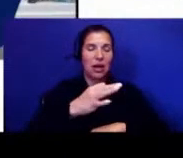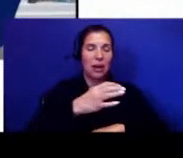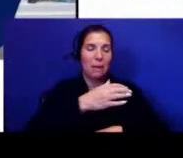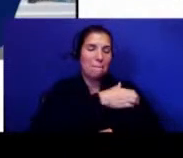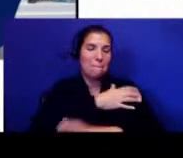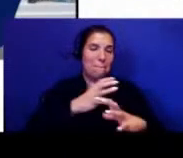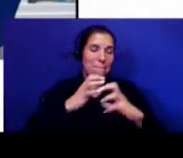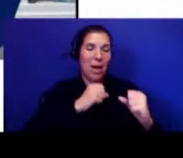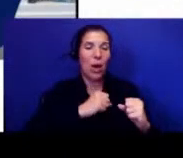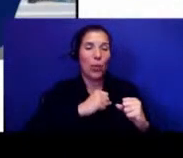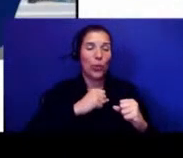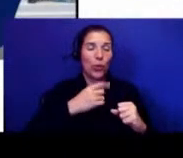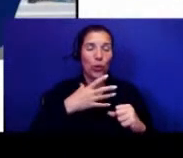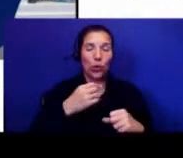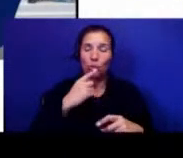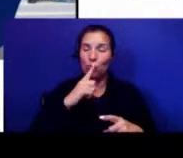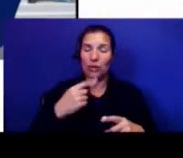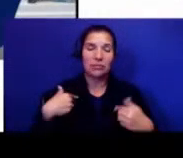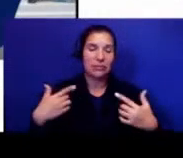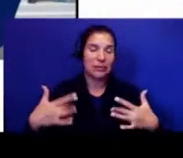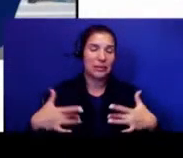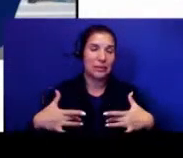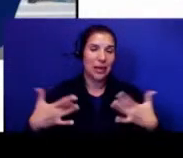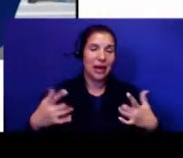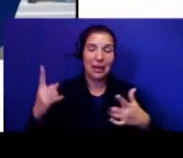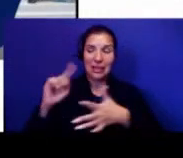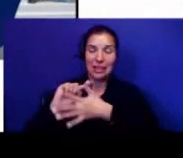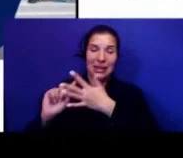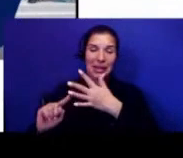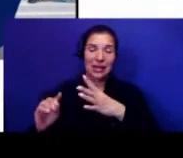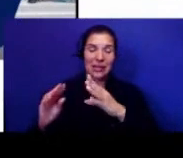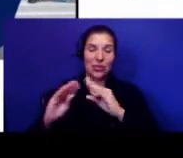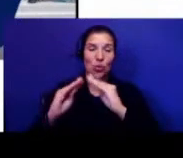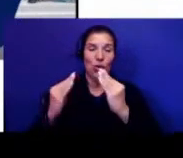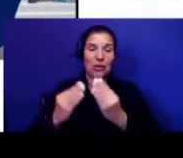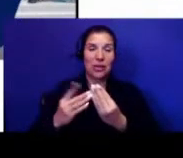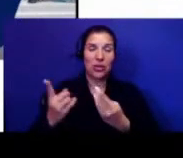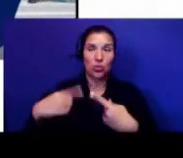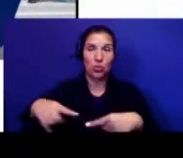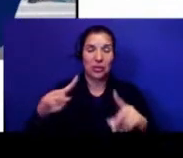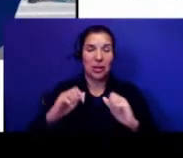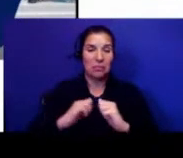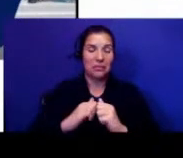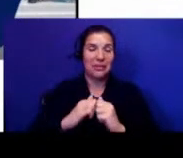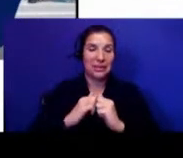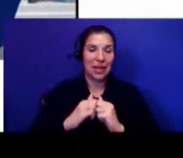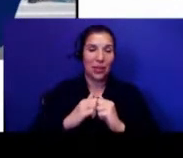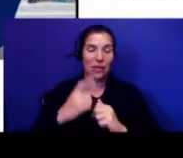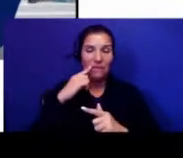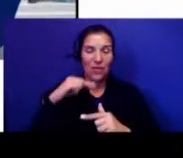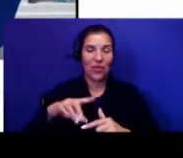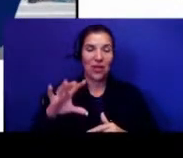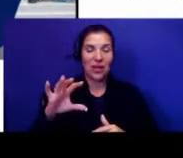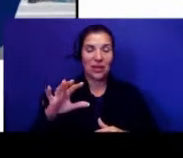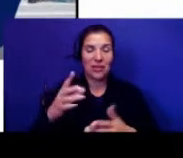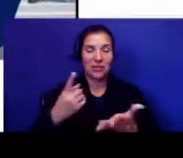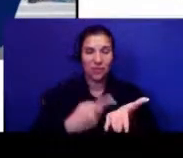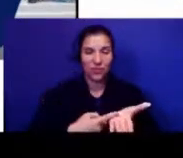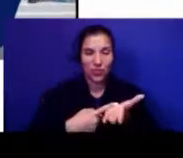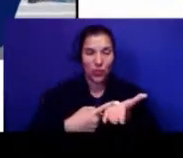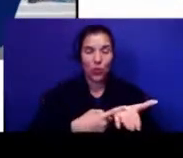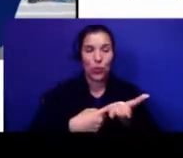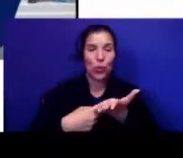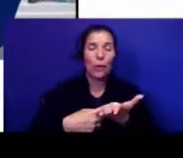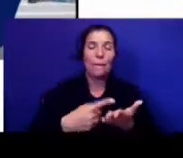excited that these organizations would come together for this forum. And of